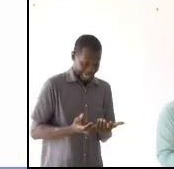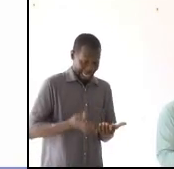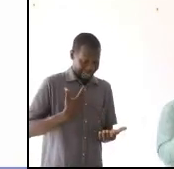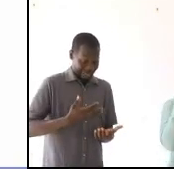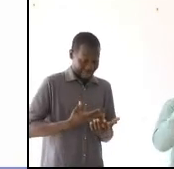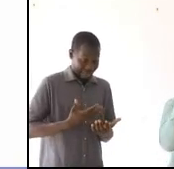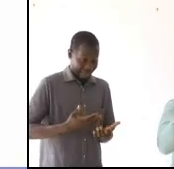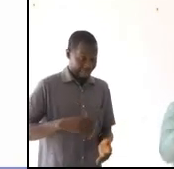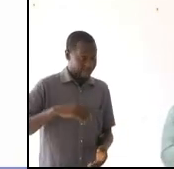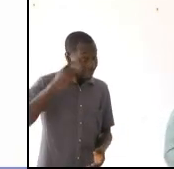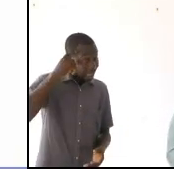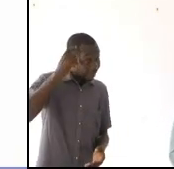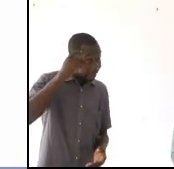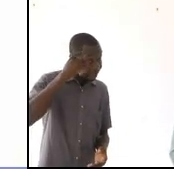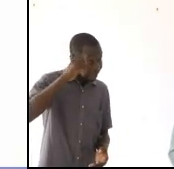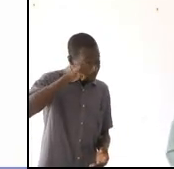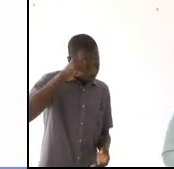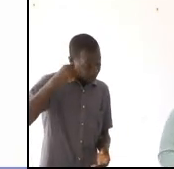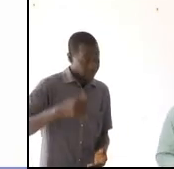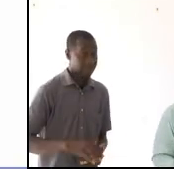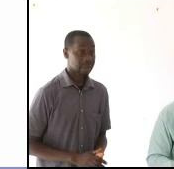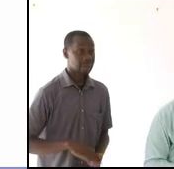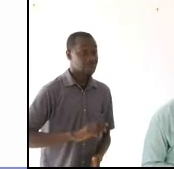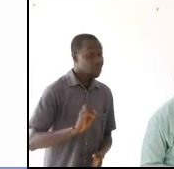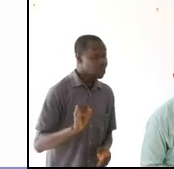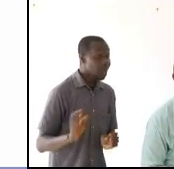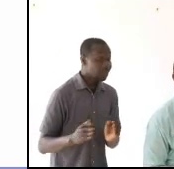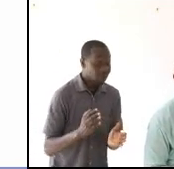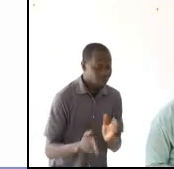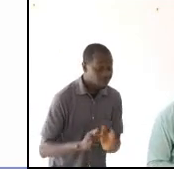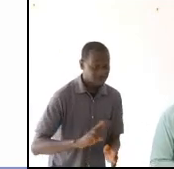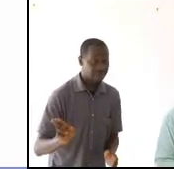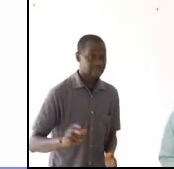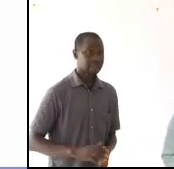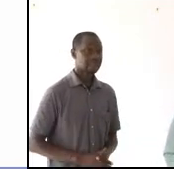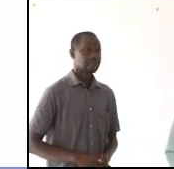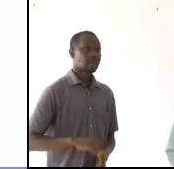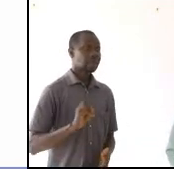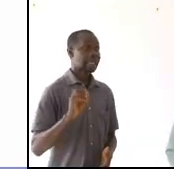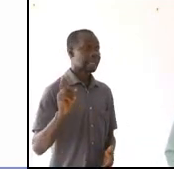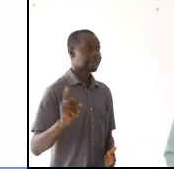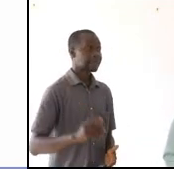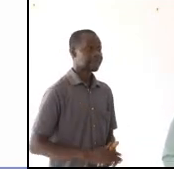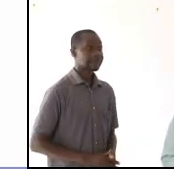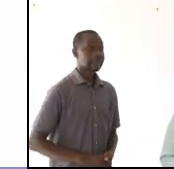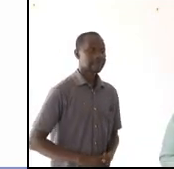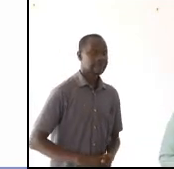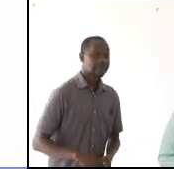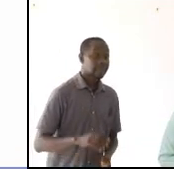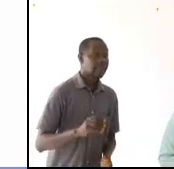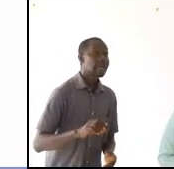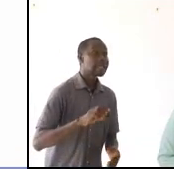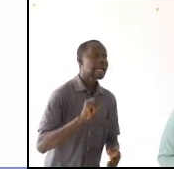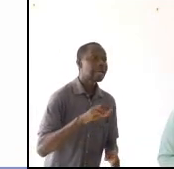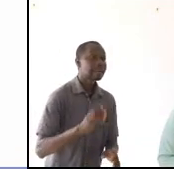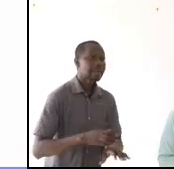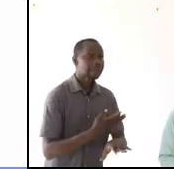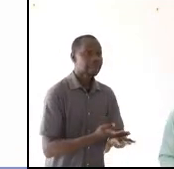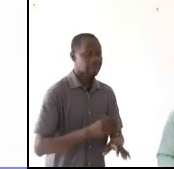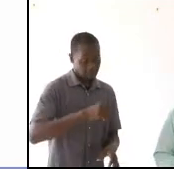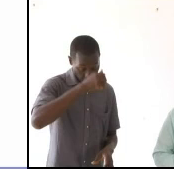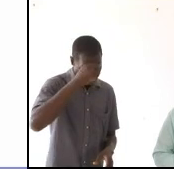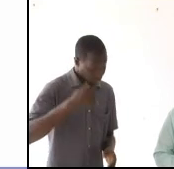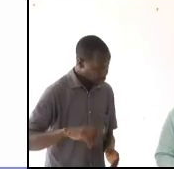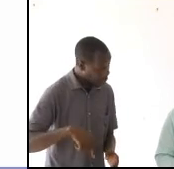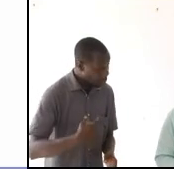in your hand. That's how the brain is working. You don't have any control over that. Okay? The endocrine system functions more